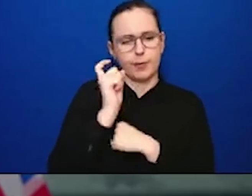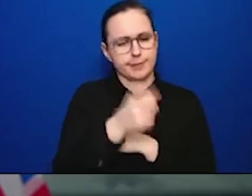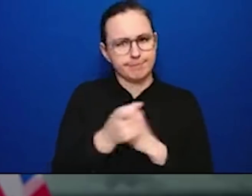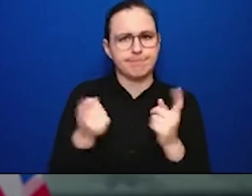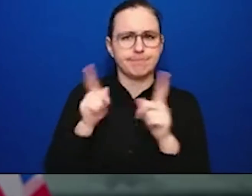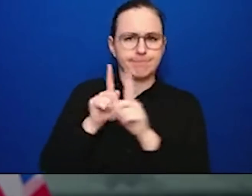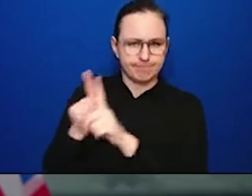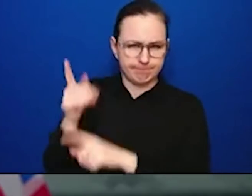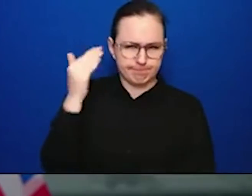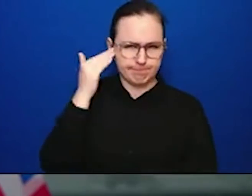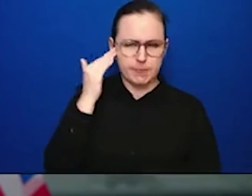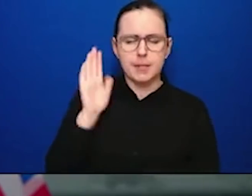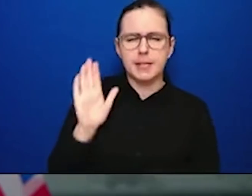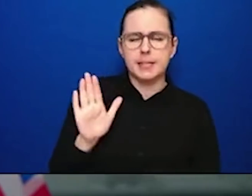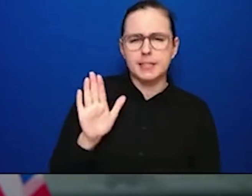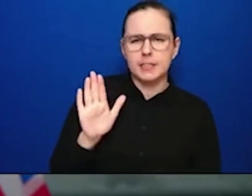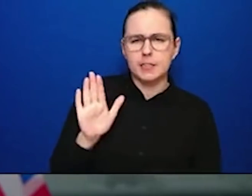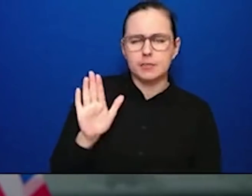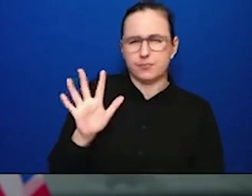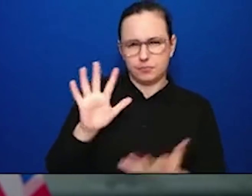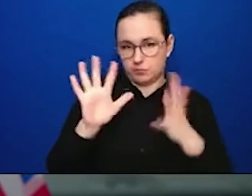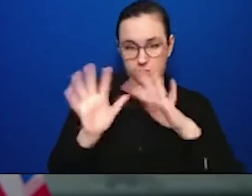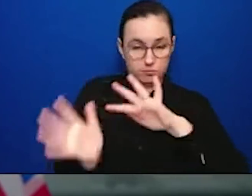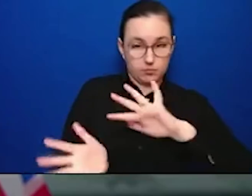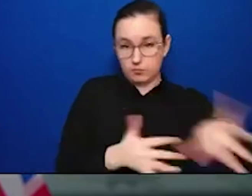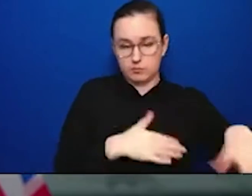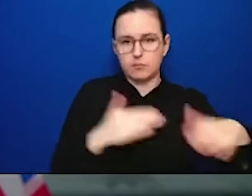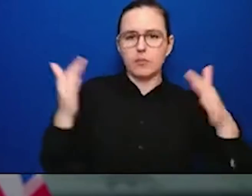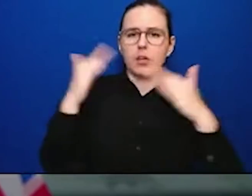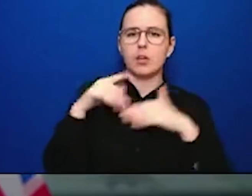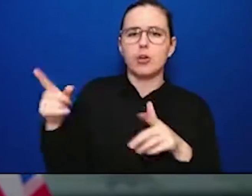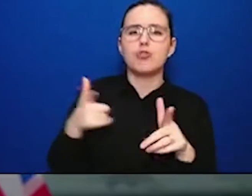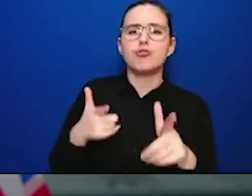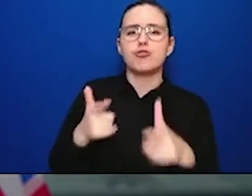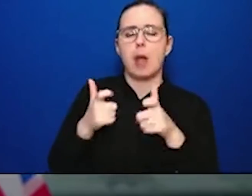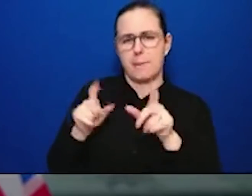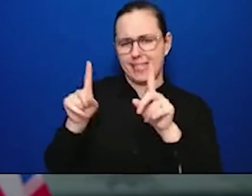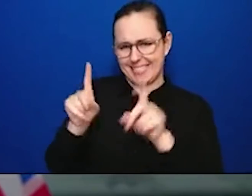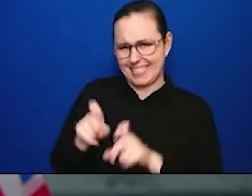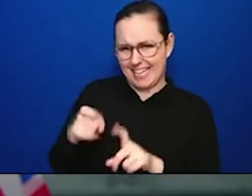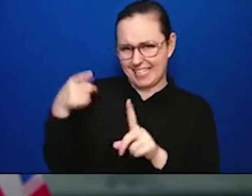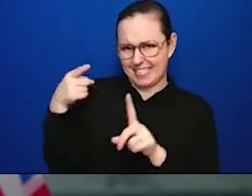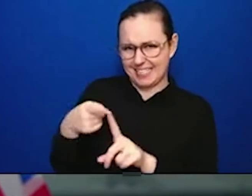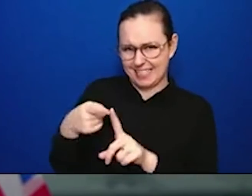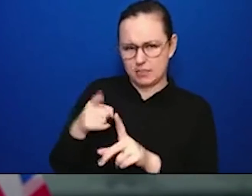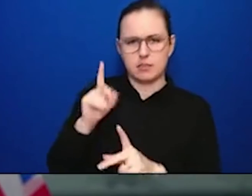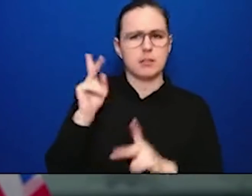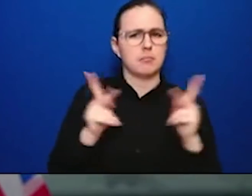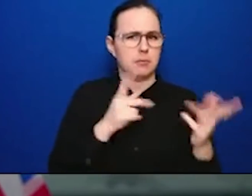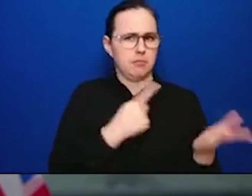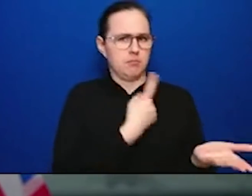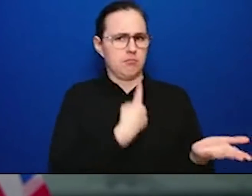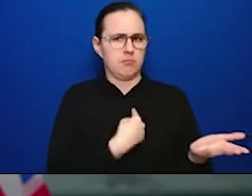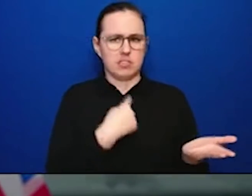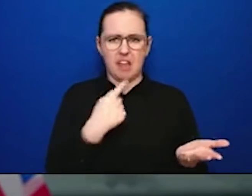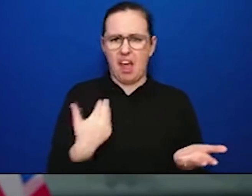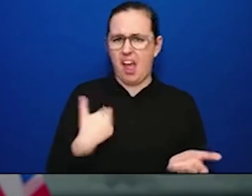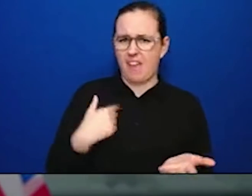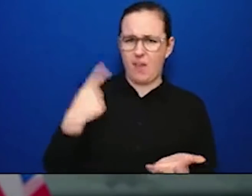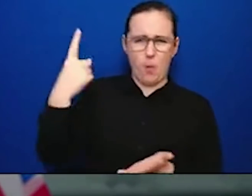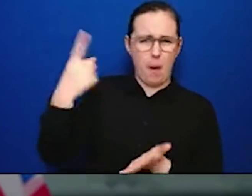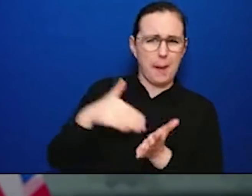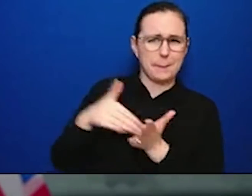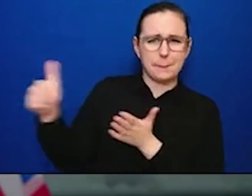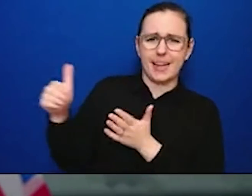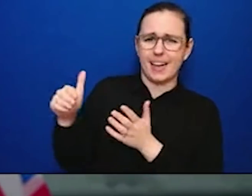that, never mind. Let's move on to the rapid test. I'm told also that there are 1 million rapid tests sitting in a warehouse right now